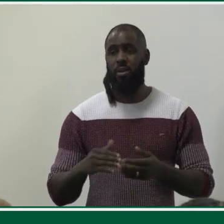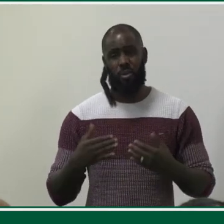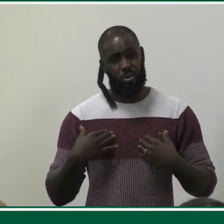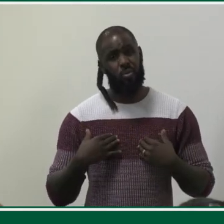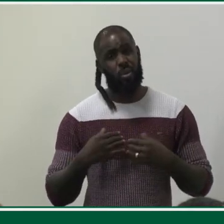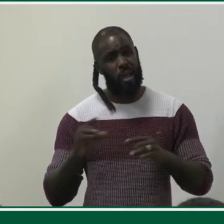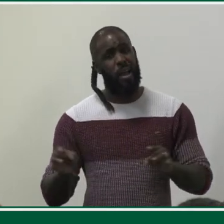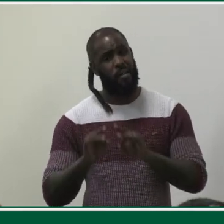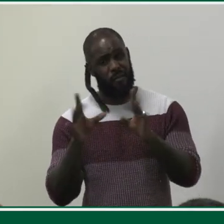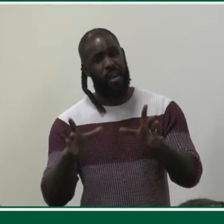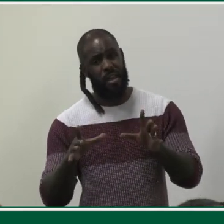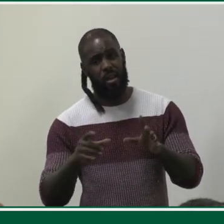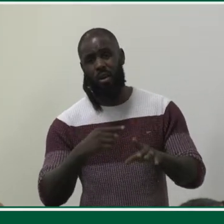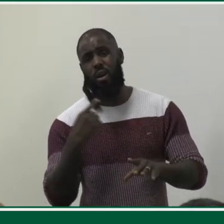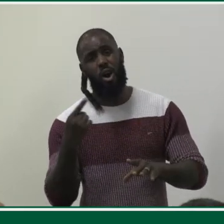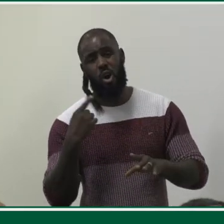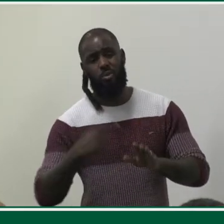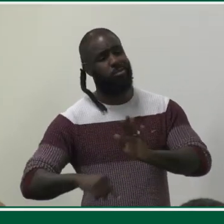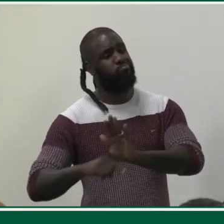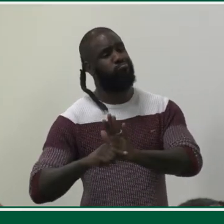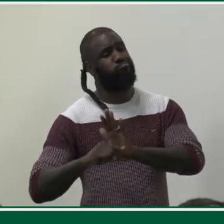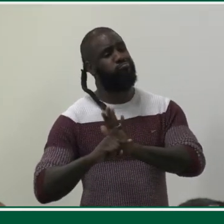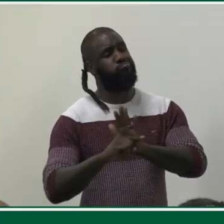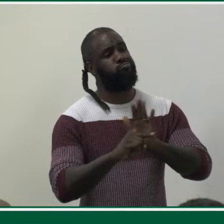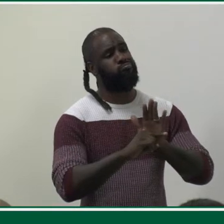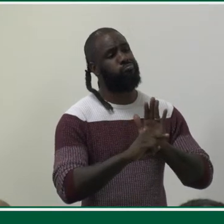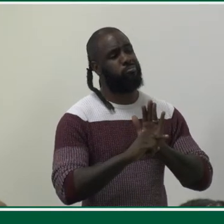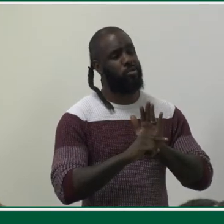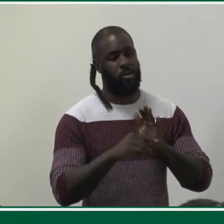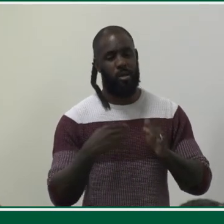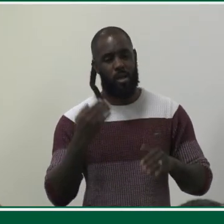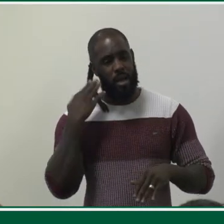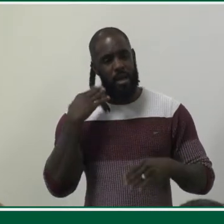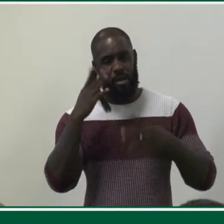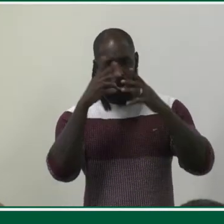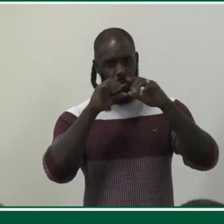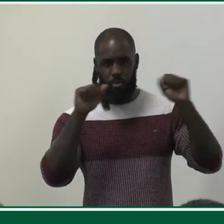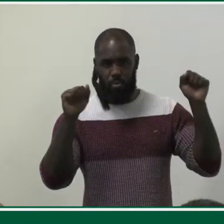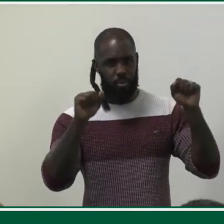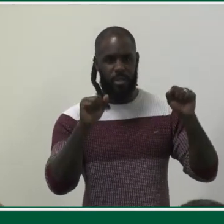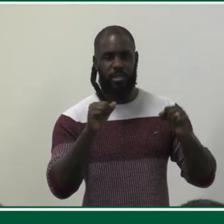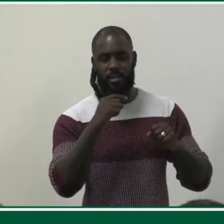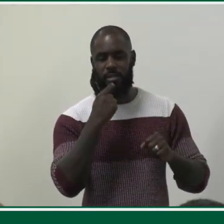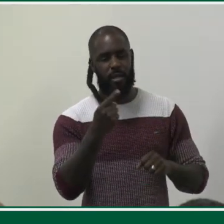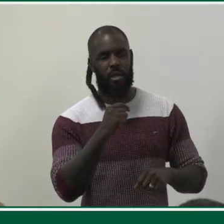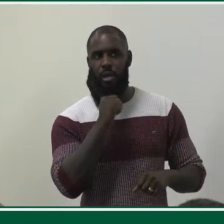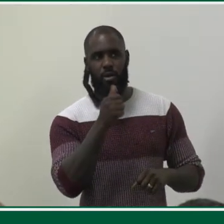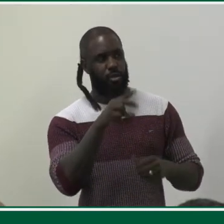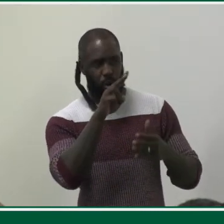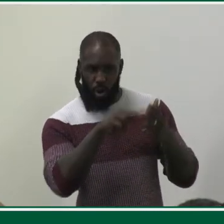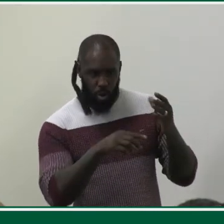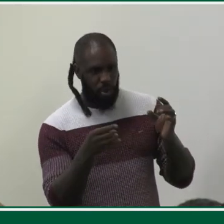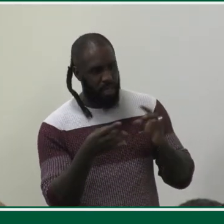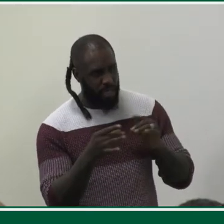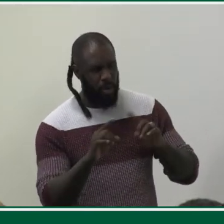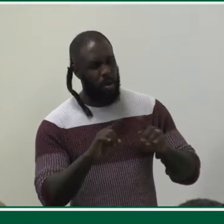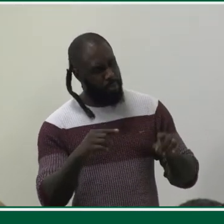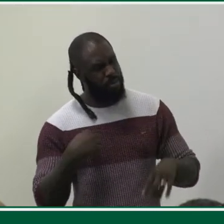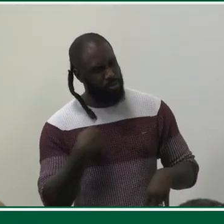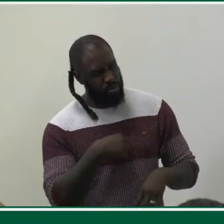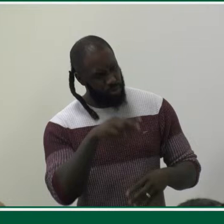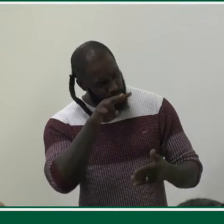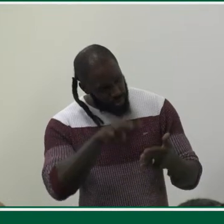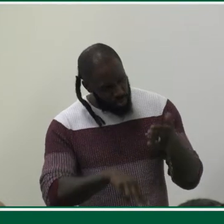well. There's always some haters out there, right? No, President Wood said don't read the comments, but we read the comments and we see what people